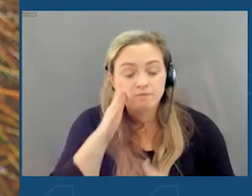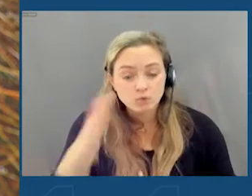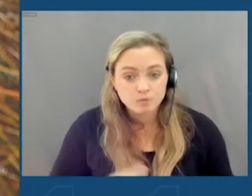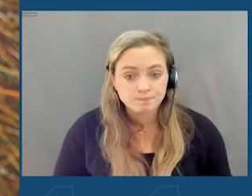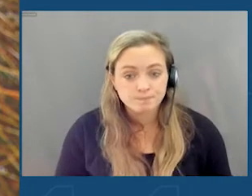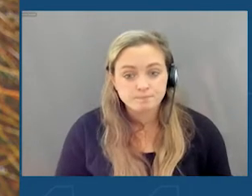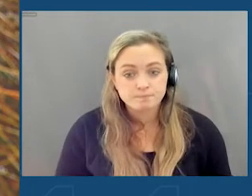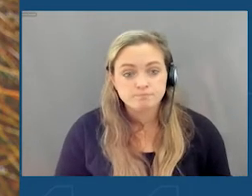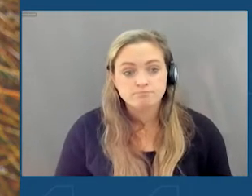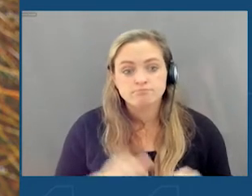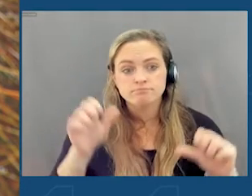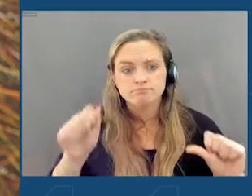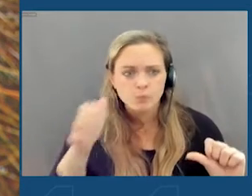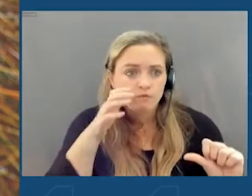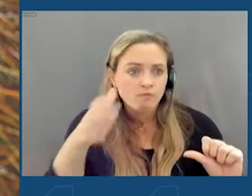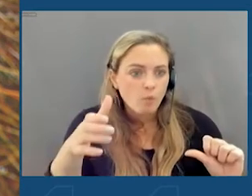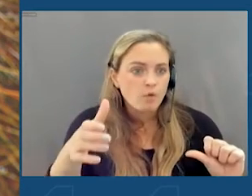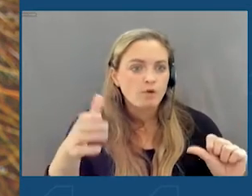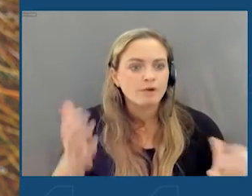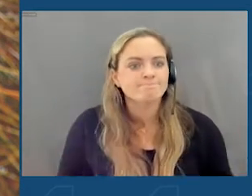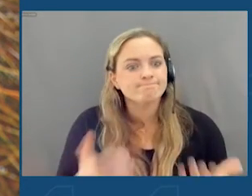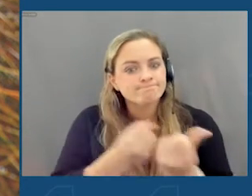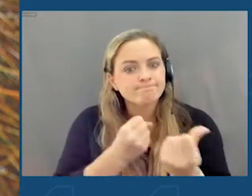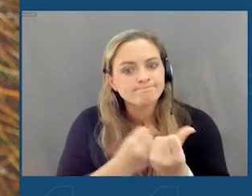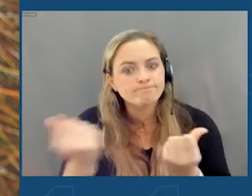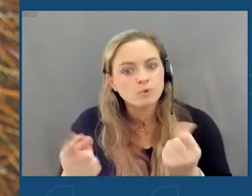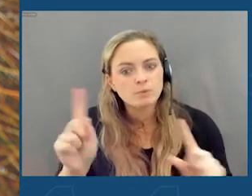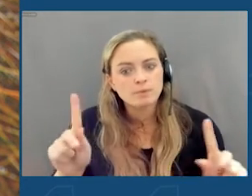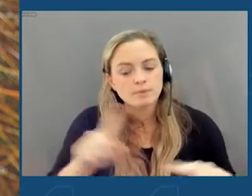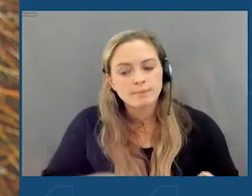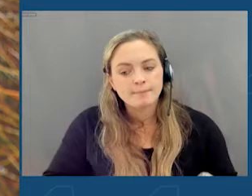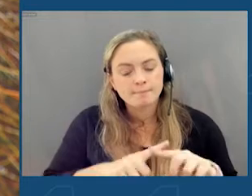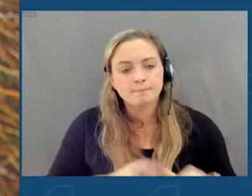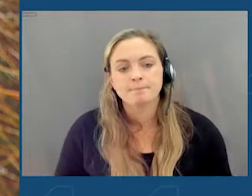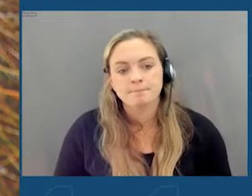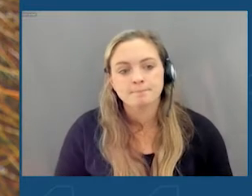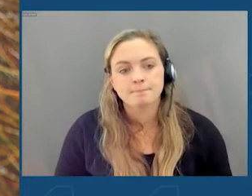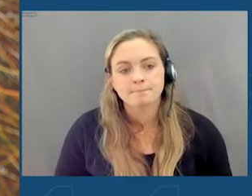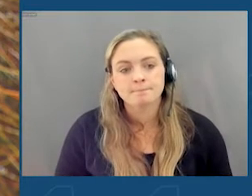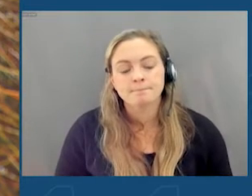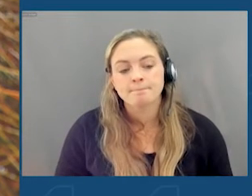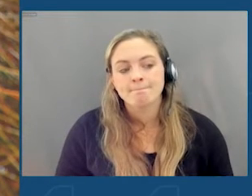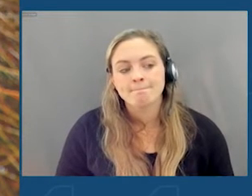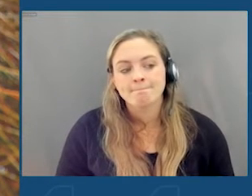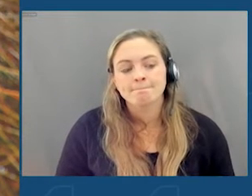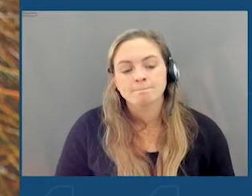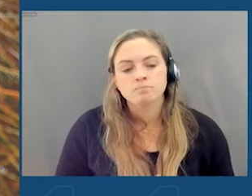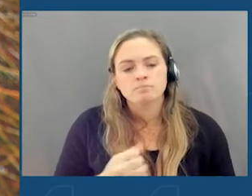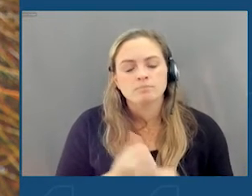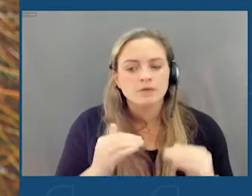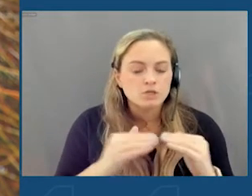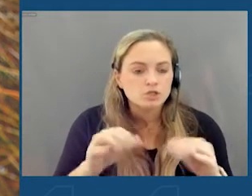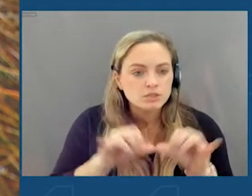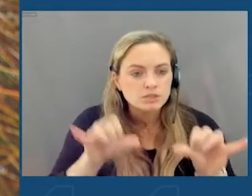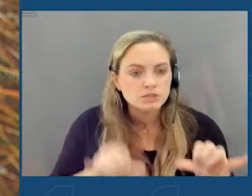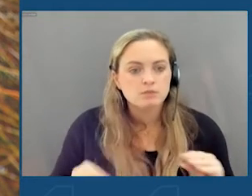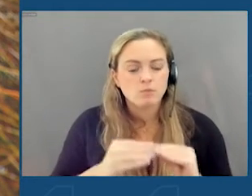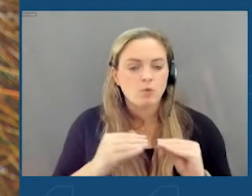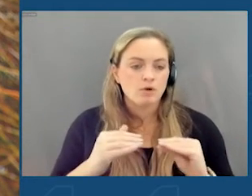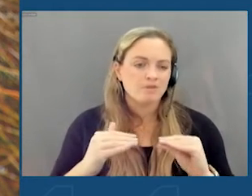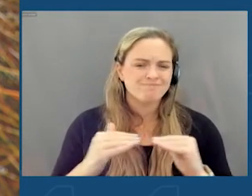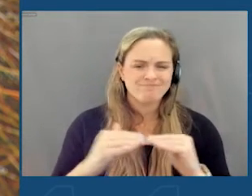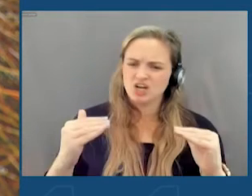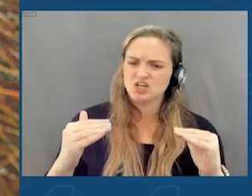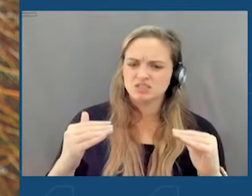and you can go forward and lift up all of those who depend upon you. It will make our justice system more fairer and